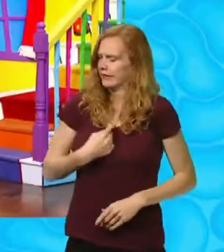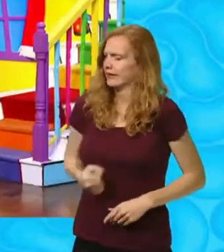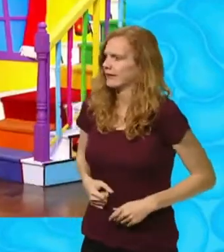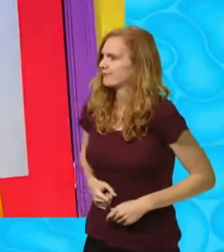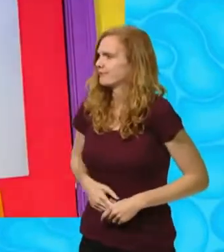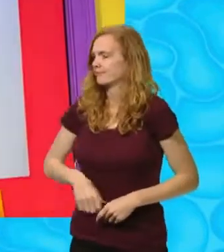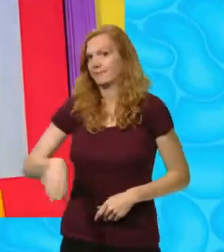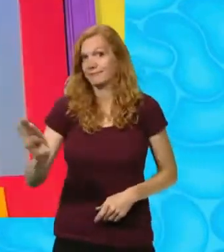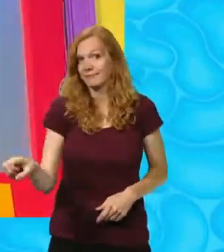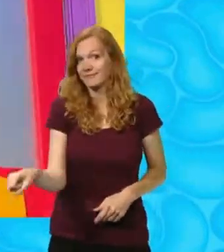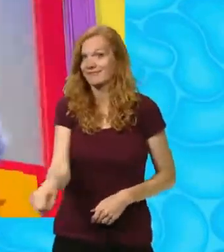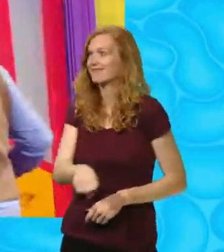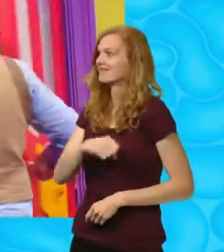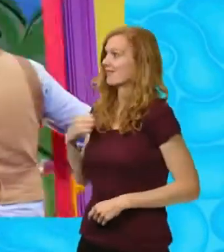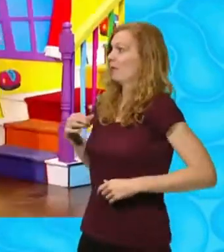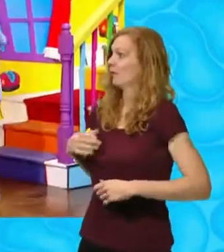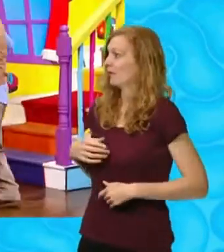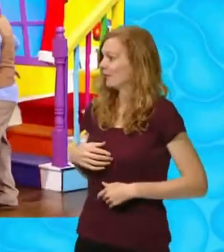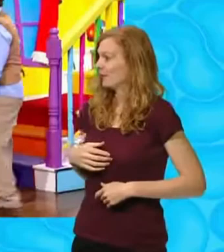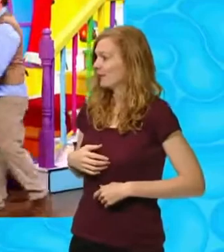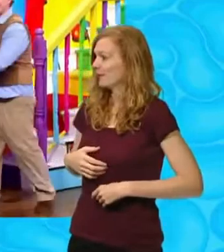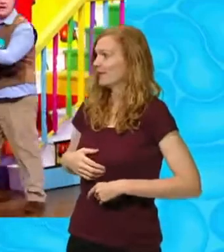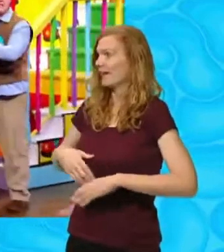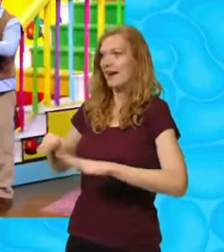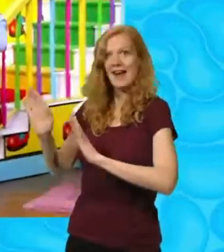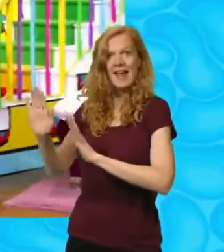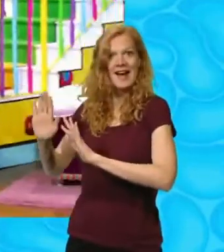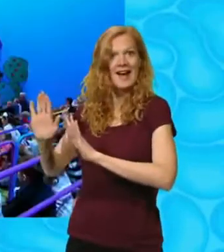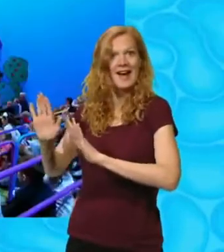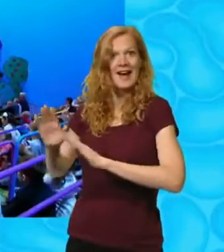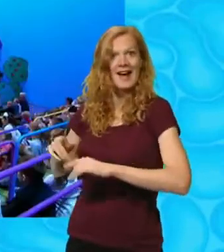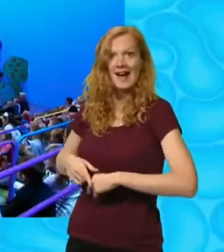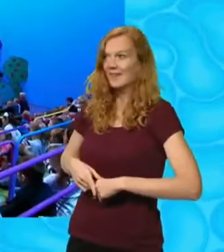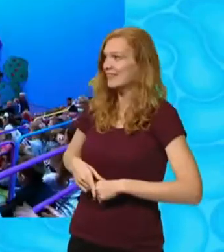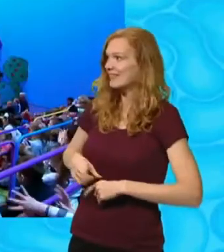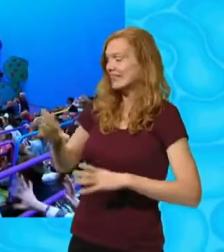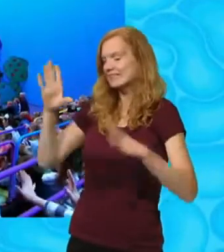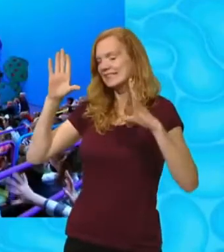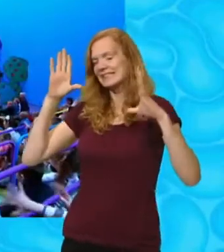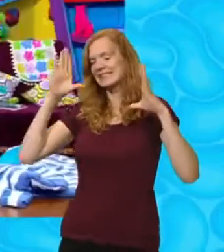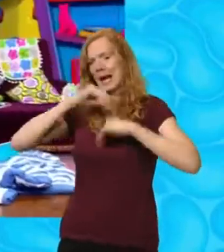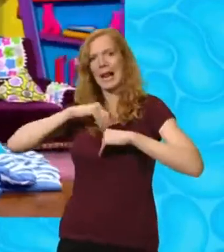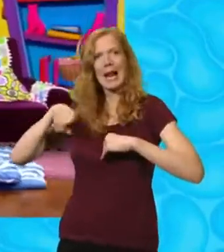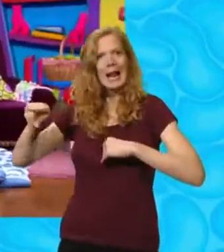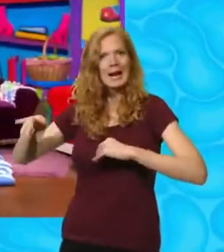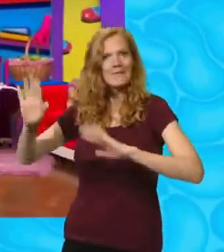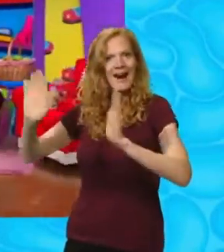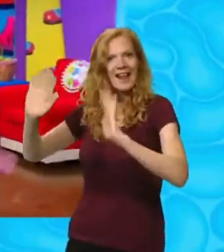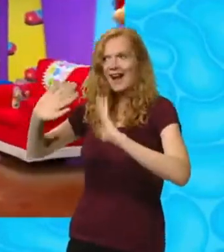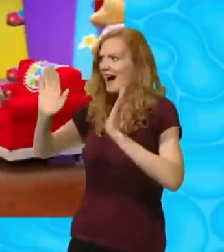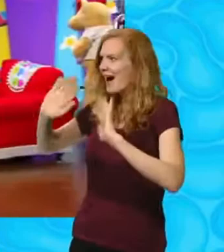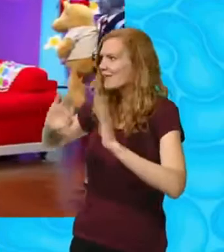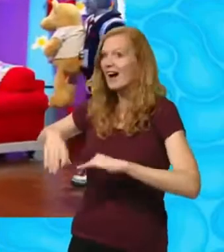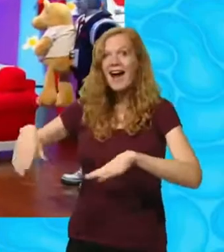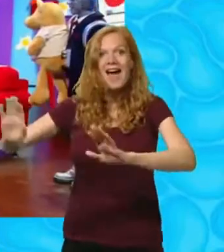Woo-hoo! Ooh. Okay, I'll get the door this time. Hey. Oh, look, everyone, it's Dakota's sleeve. A big cheer! Hello!